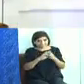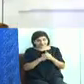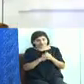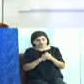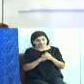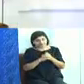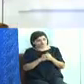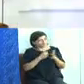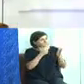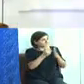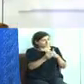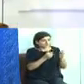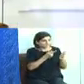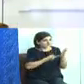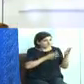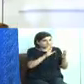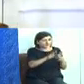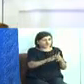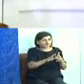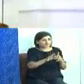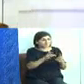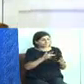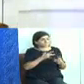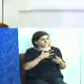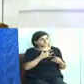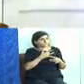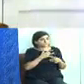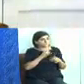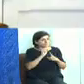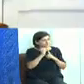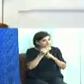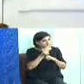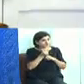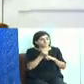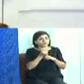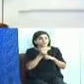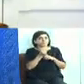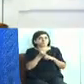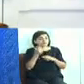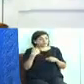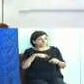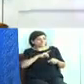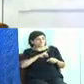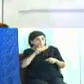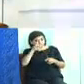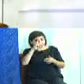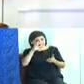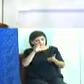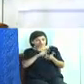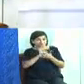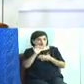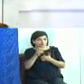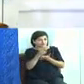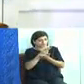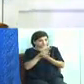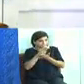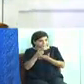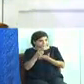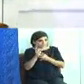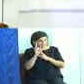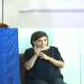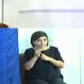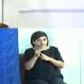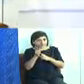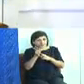It doesn't matter what your heart condition, because you see, we believe in that holy moment that you take these simple elements,